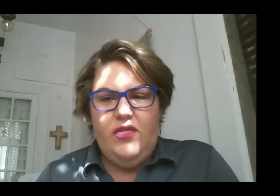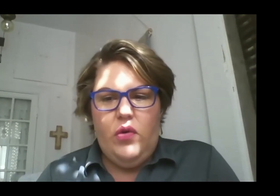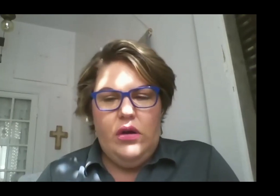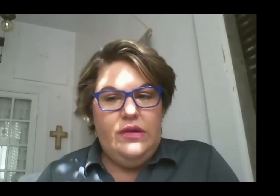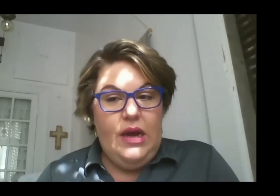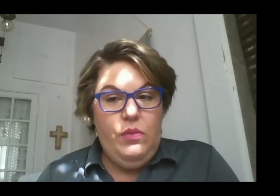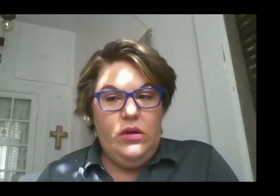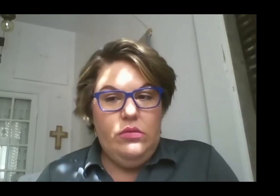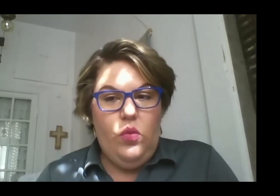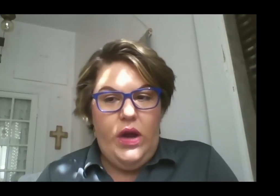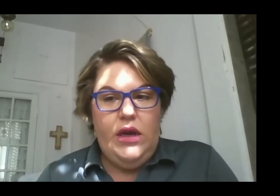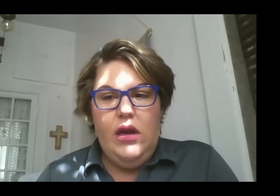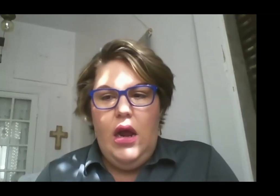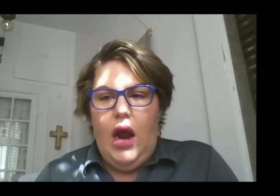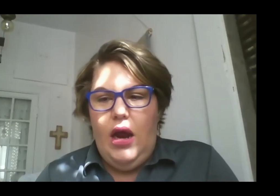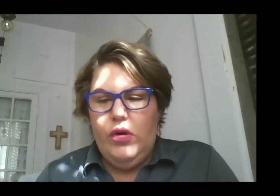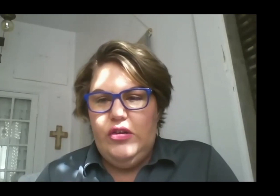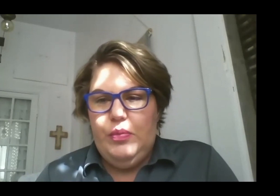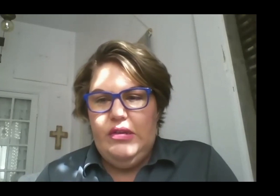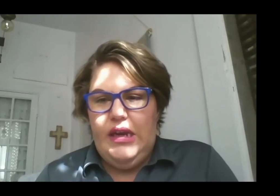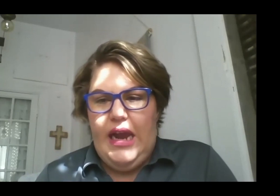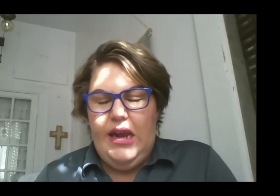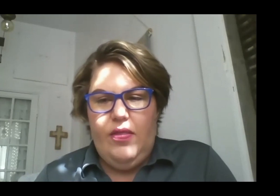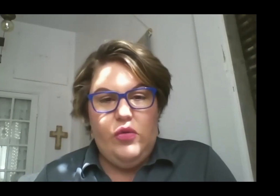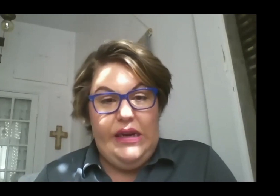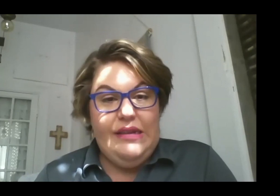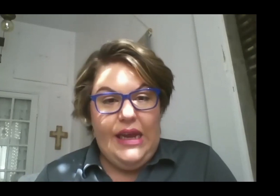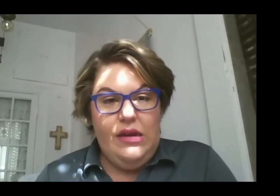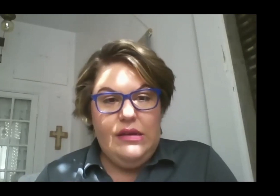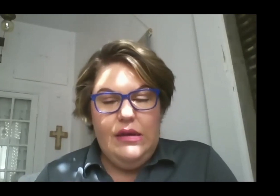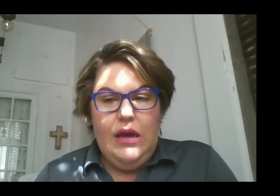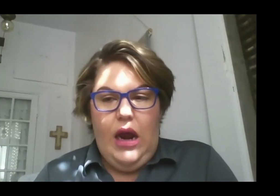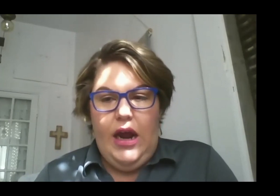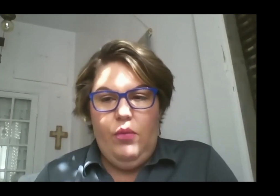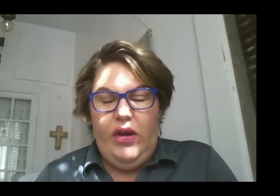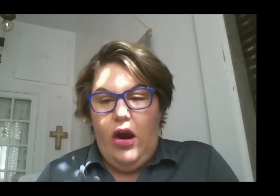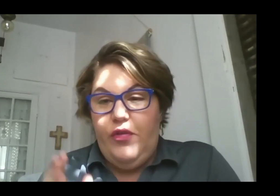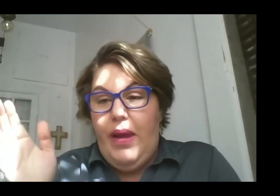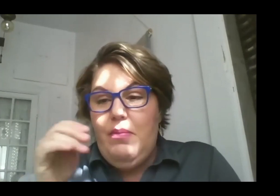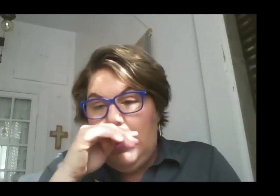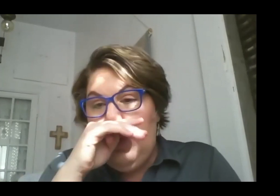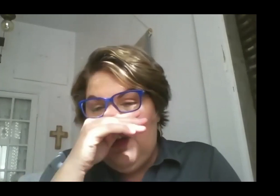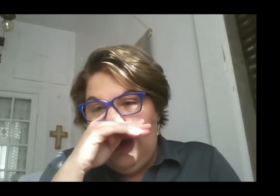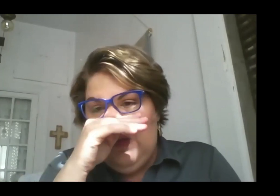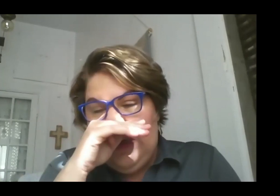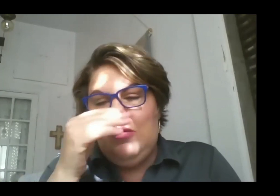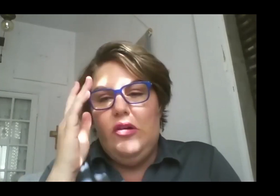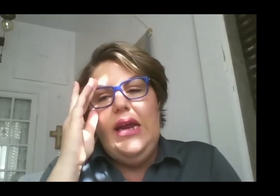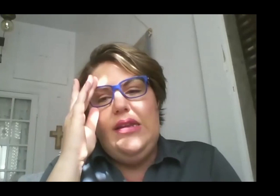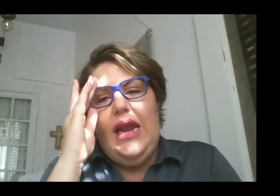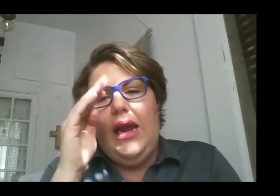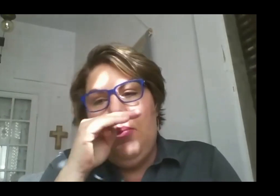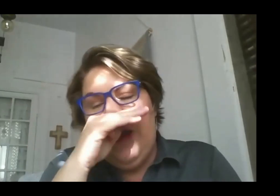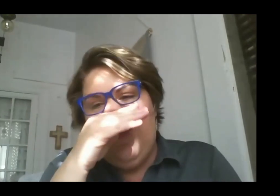office for summer 1, we're dispersing aid on the 22nd. We are for May Mini, we dispersed